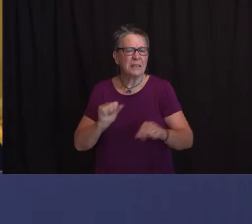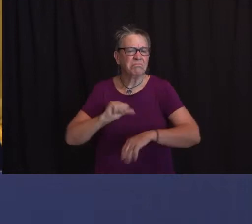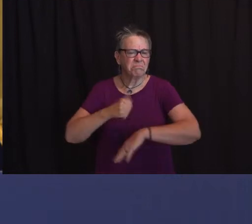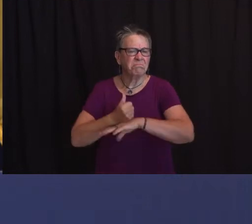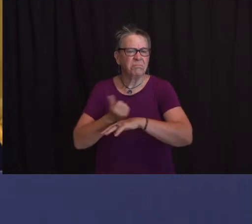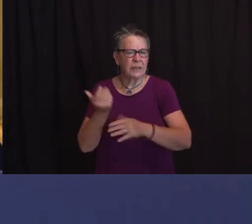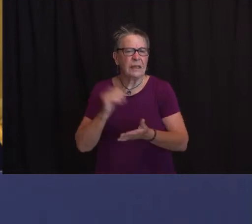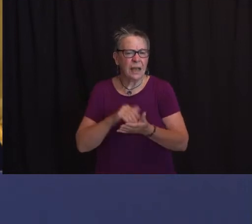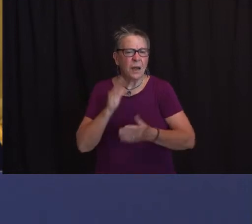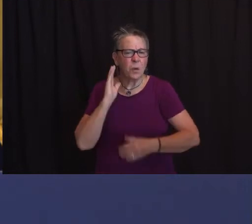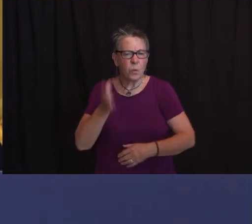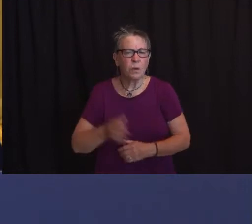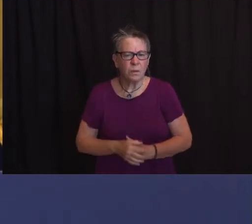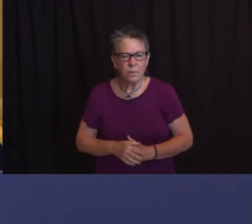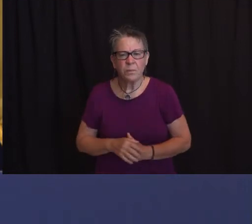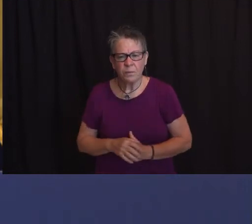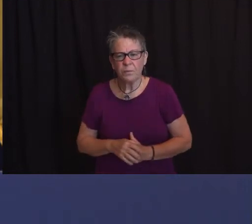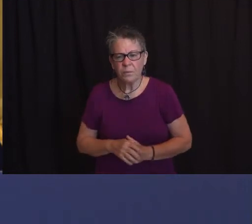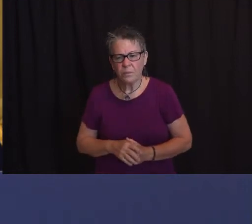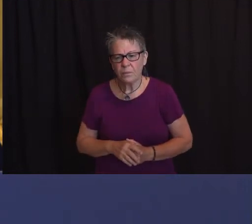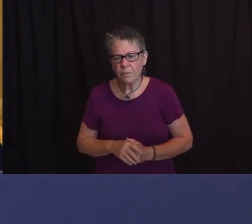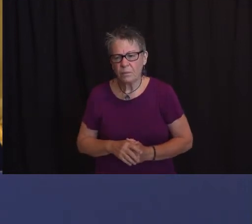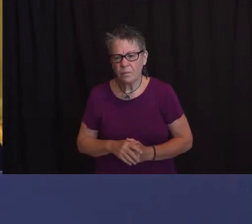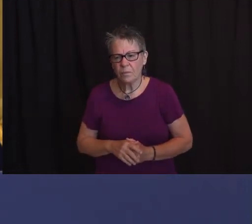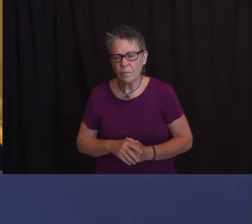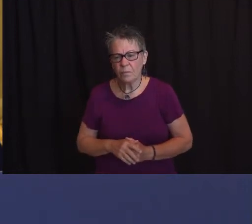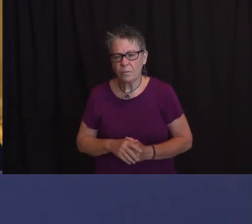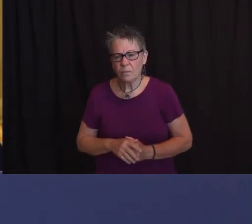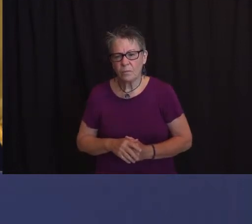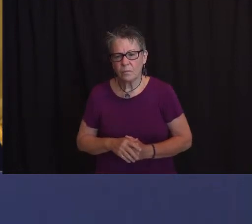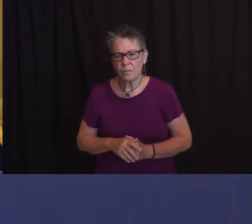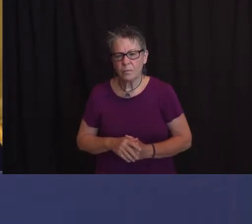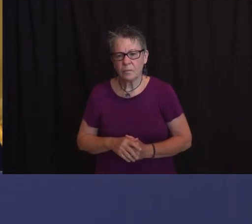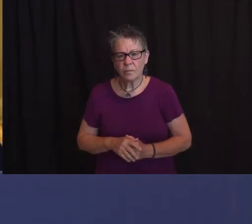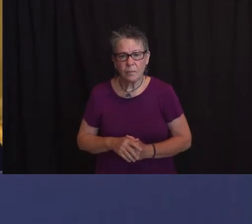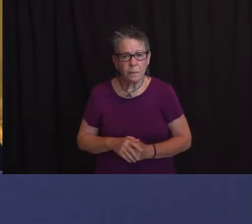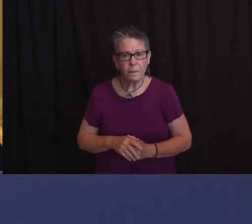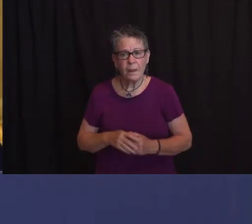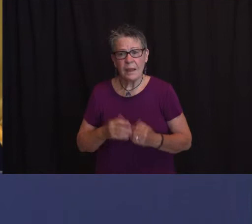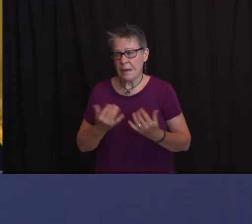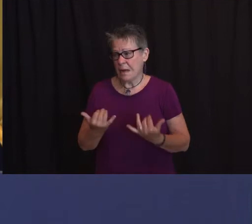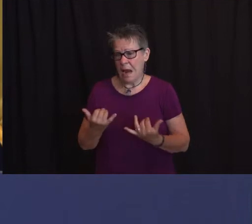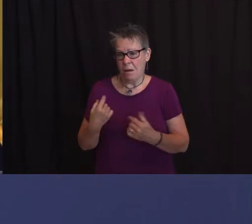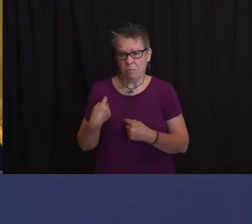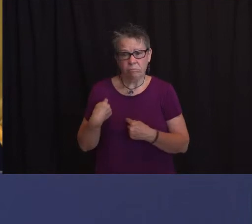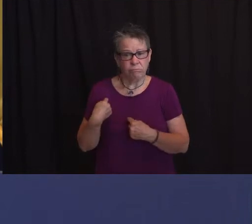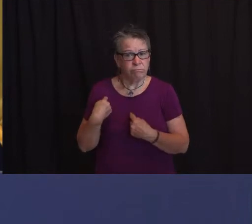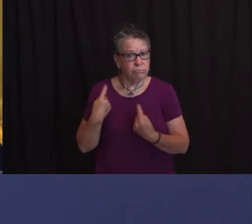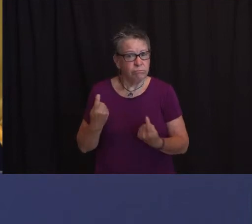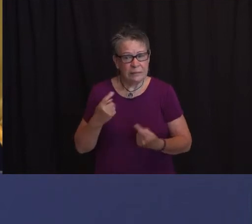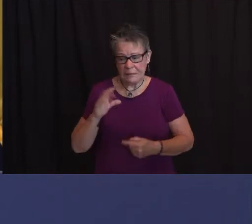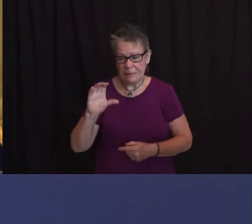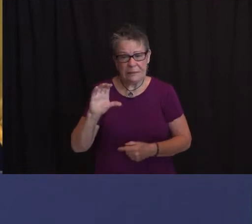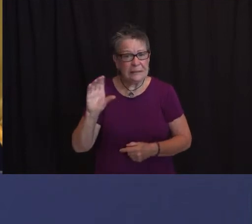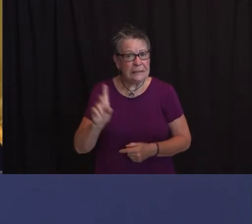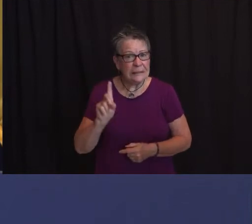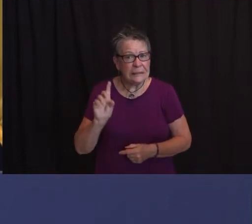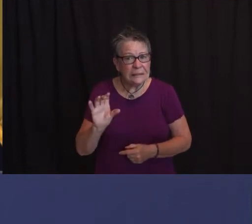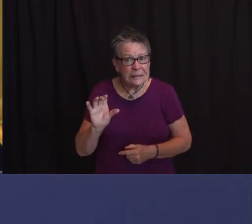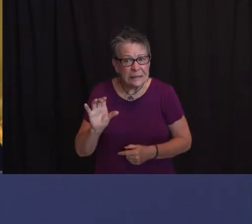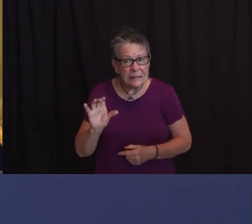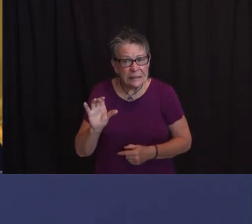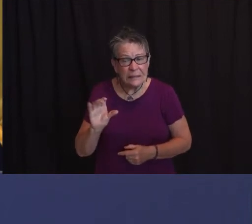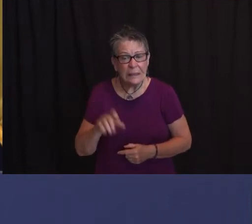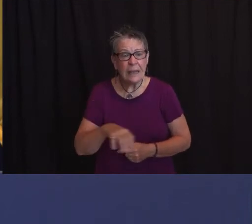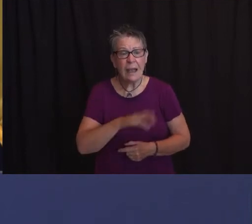again, I want to reiterate what Judy said. At least up until now, the CDC and FDA have said that they do not believe, at least